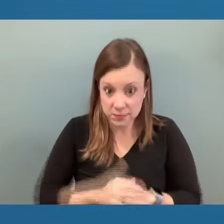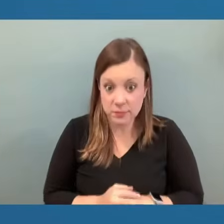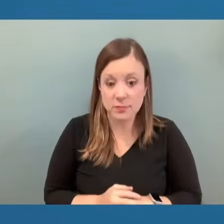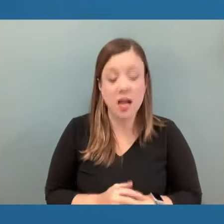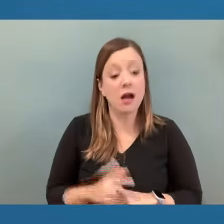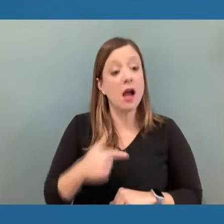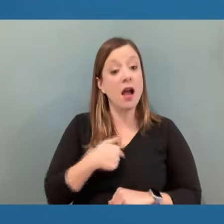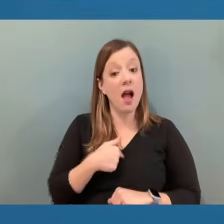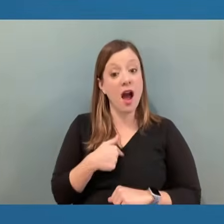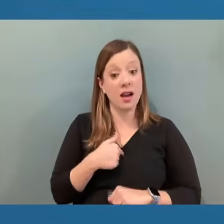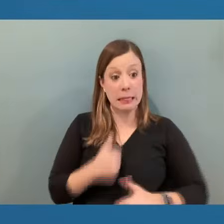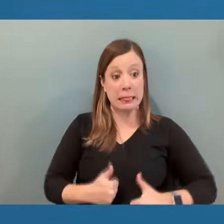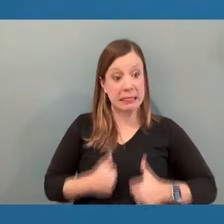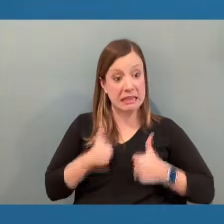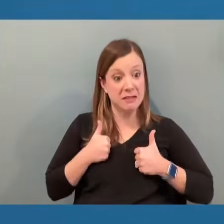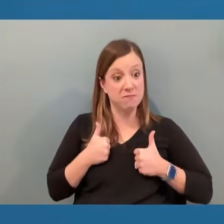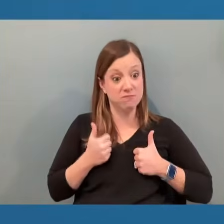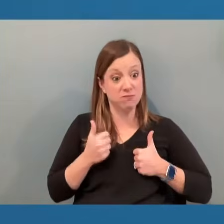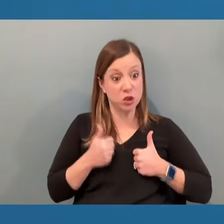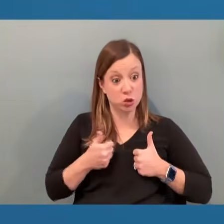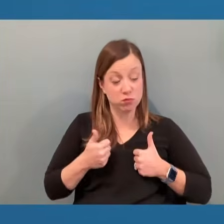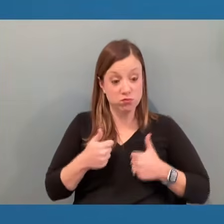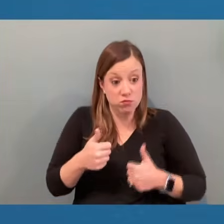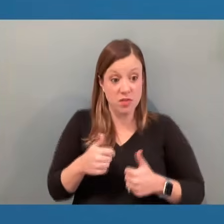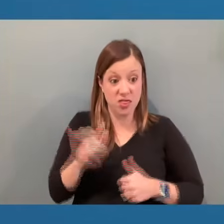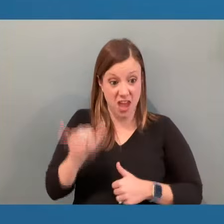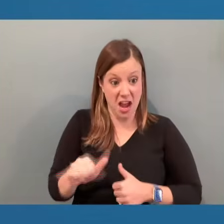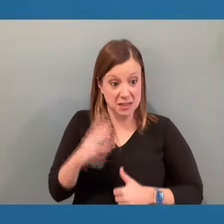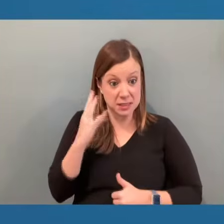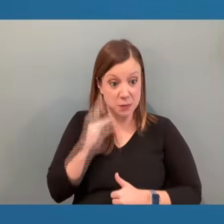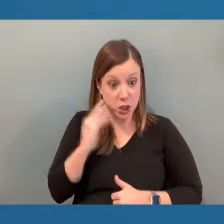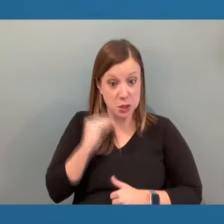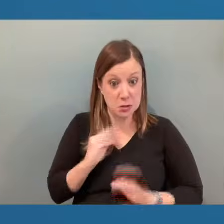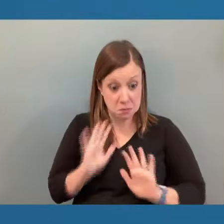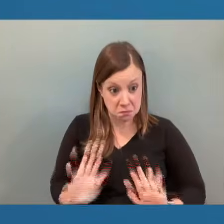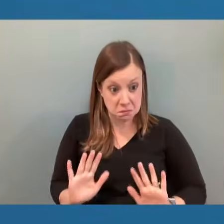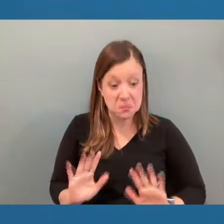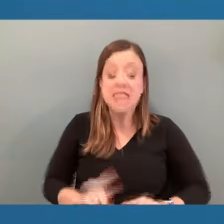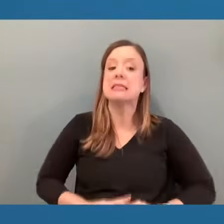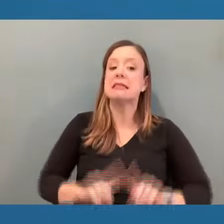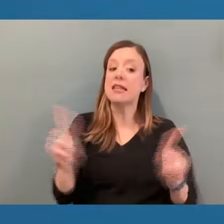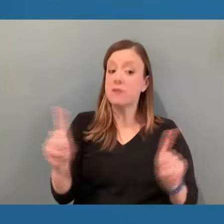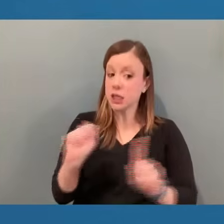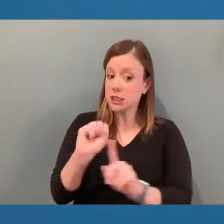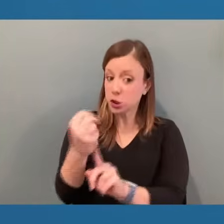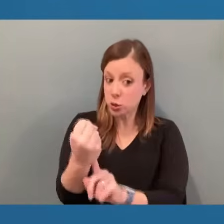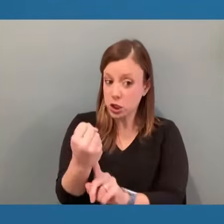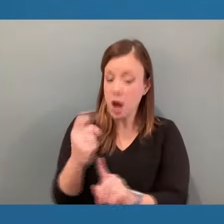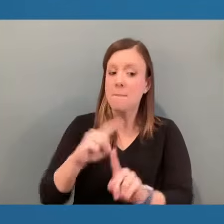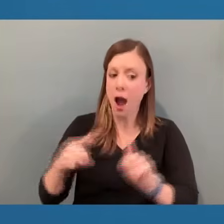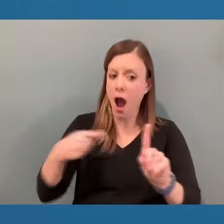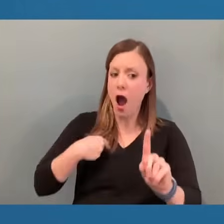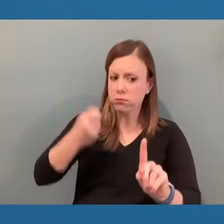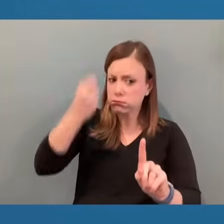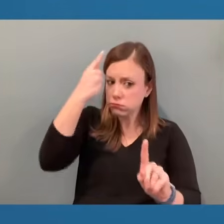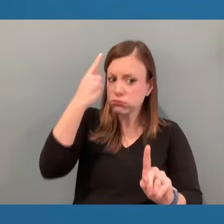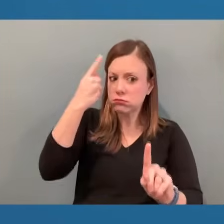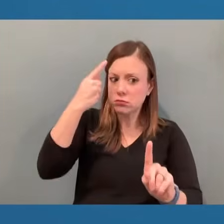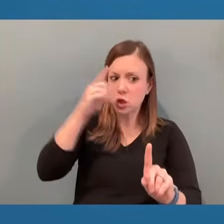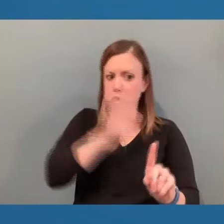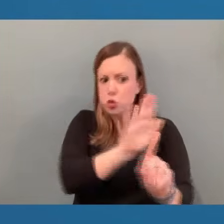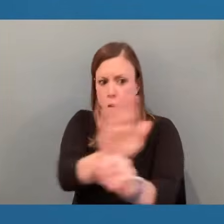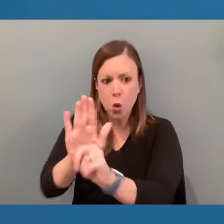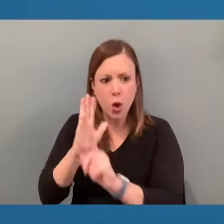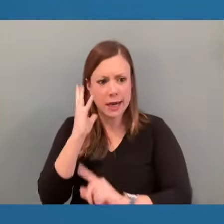and empathize. Different circumstances, but still, I can relate. I can